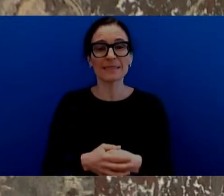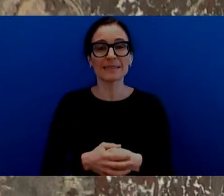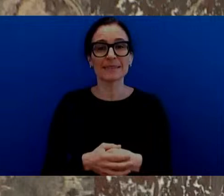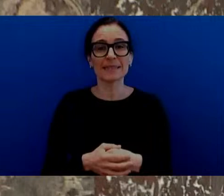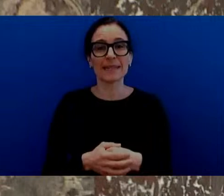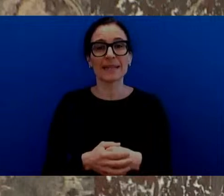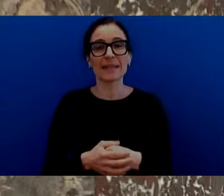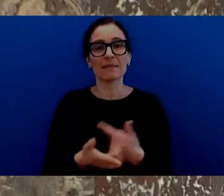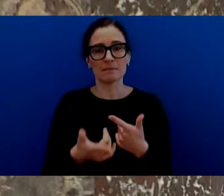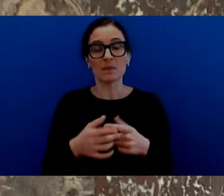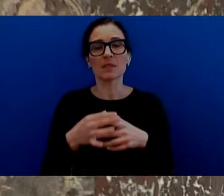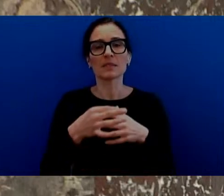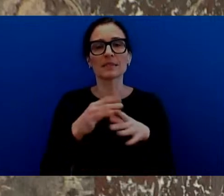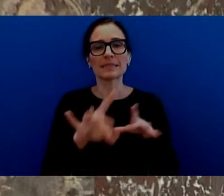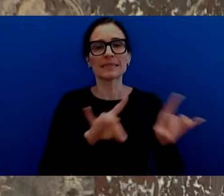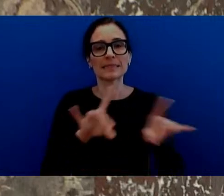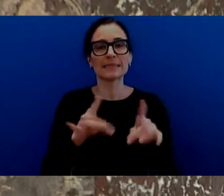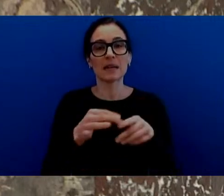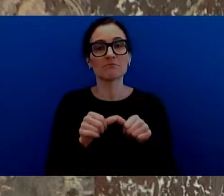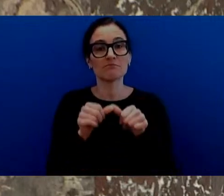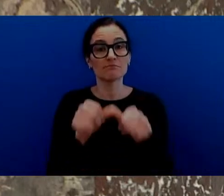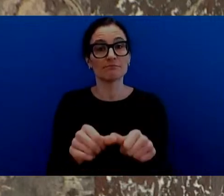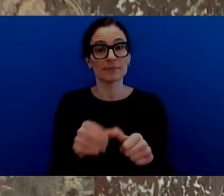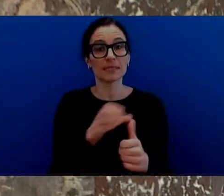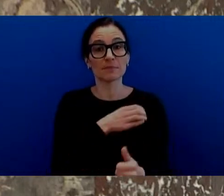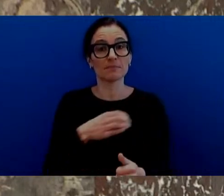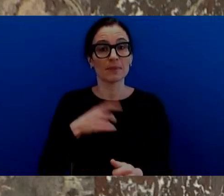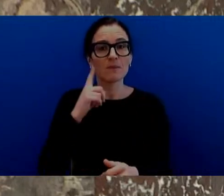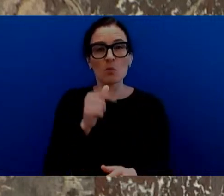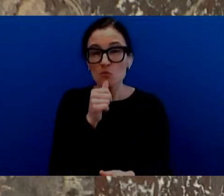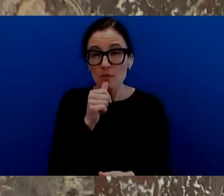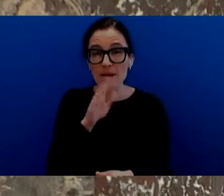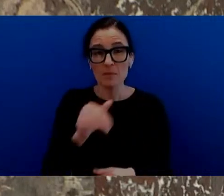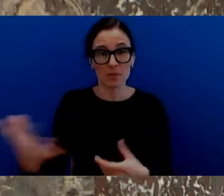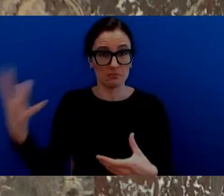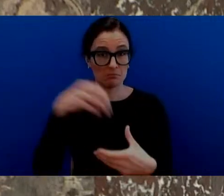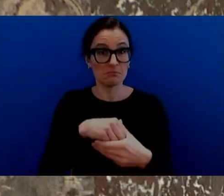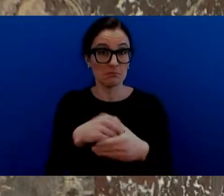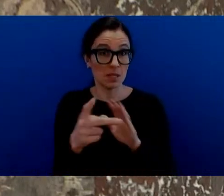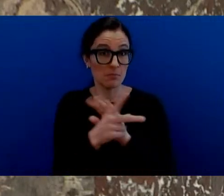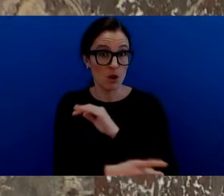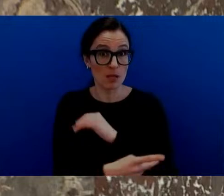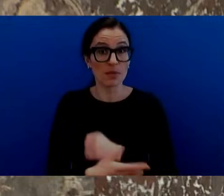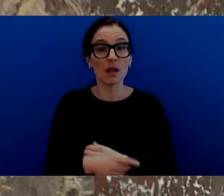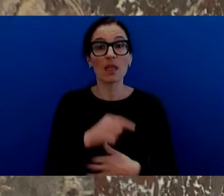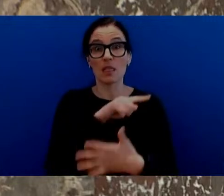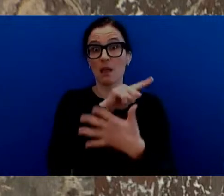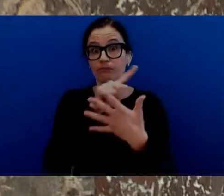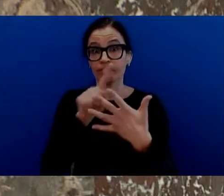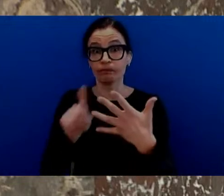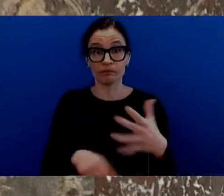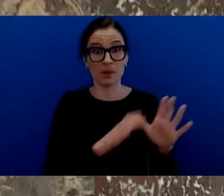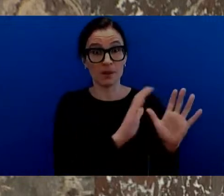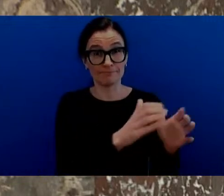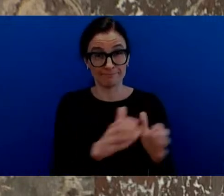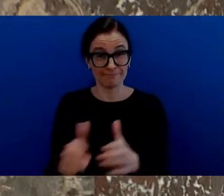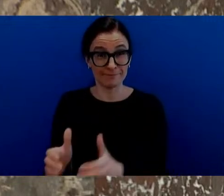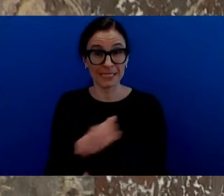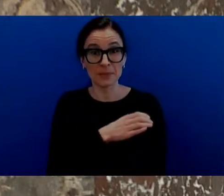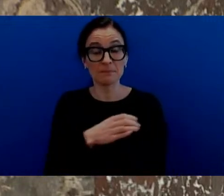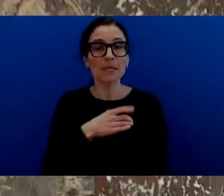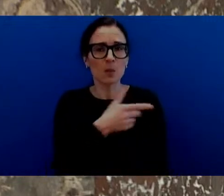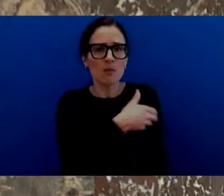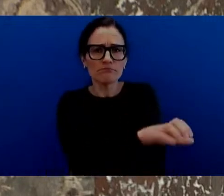be appointed for the present Parliament, which said committees shall severally be empowered to examine and inquire into all such matters and things that shall be referred to them by this